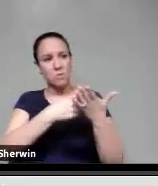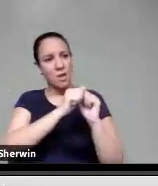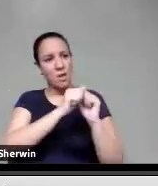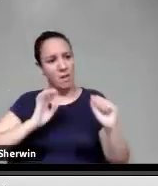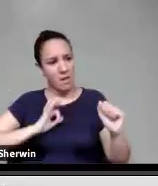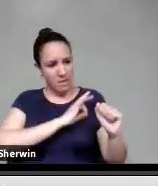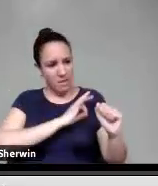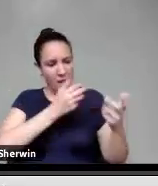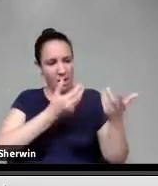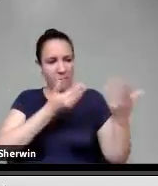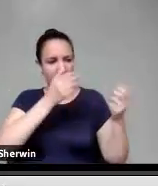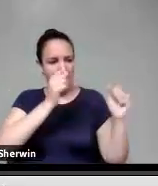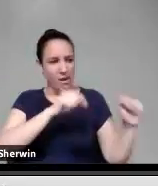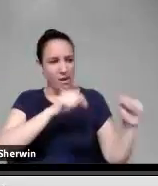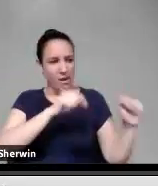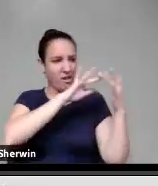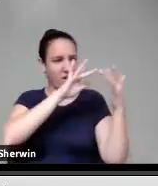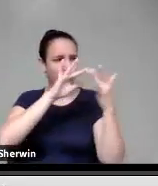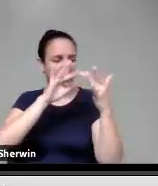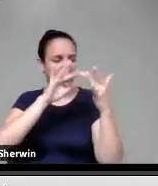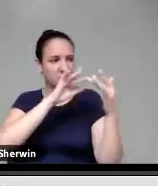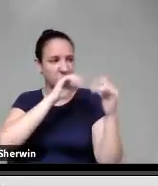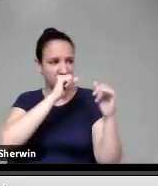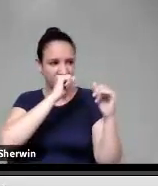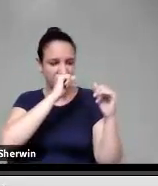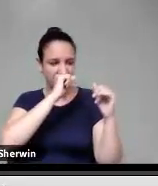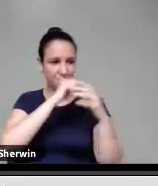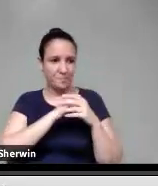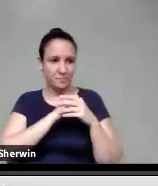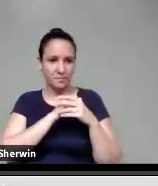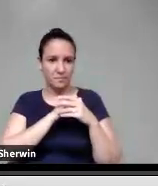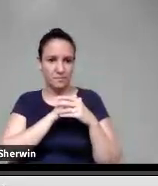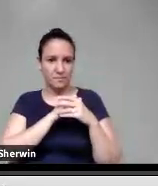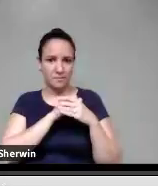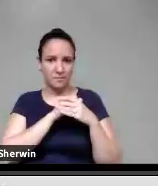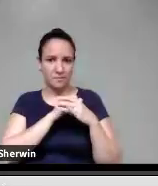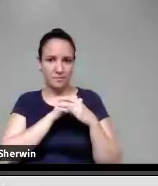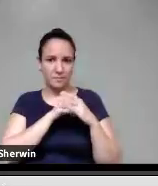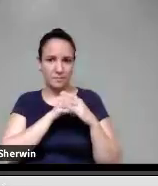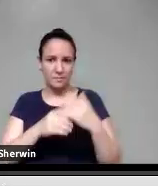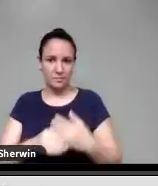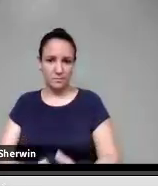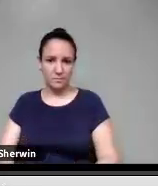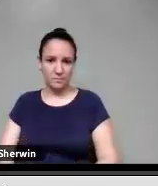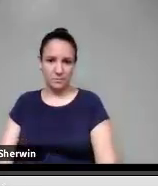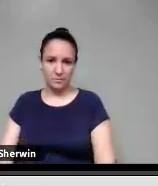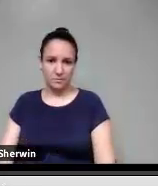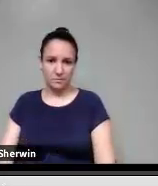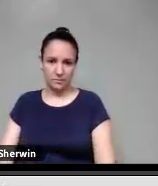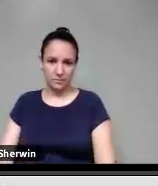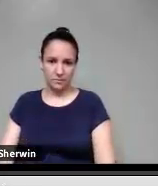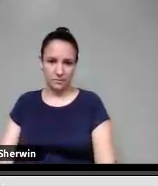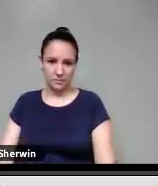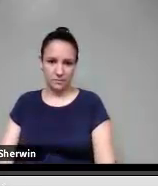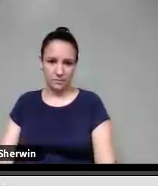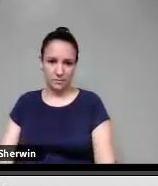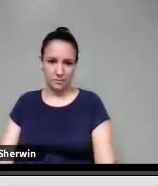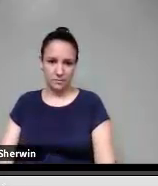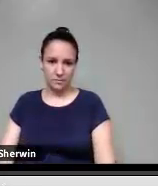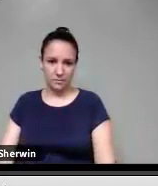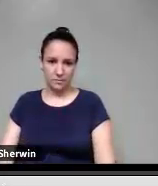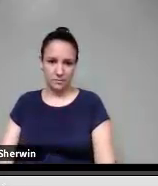into somebody who's familiar with the library and what it does and what you're trying to accomplish. They don't have any reason to